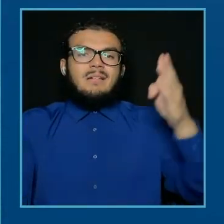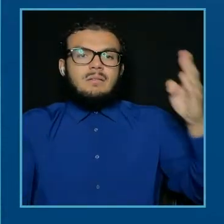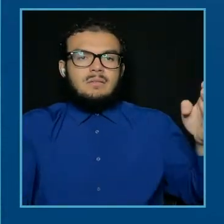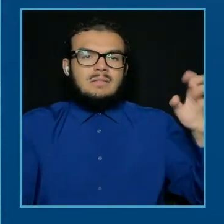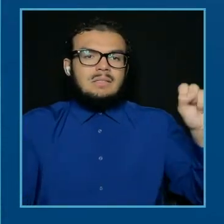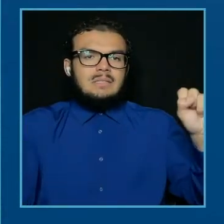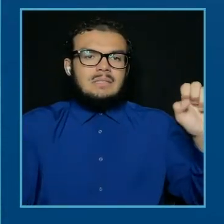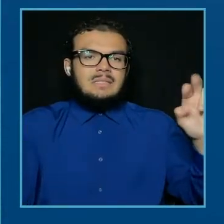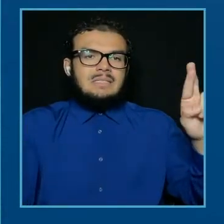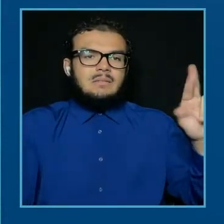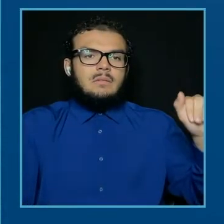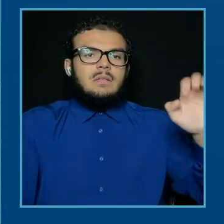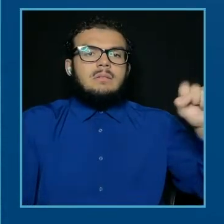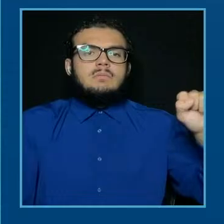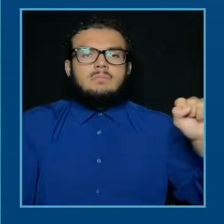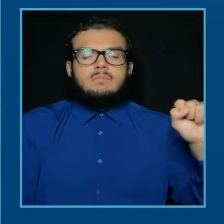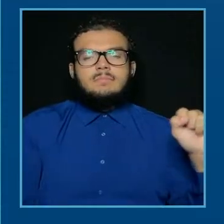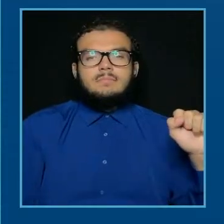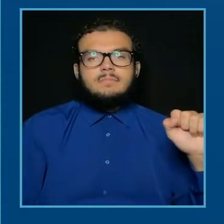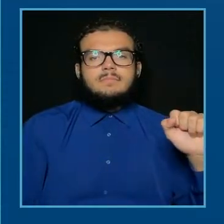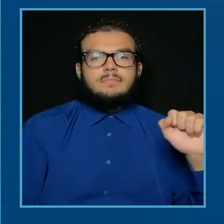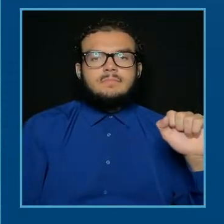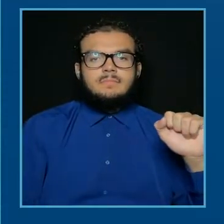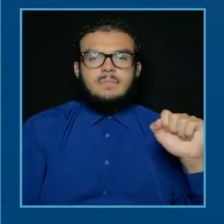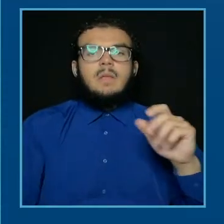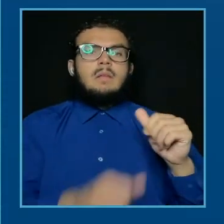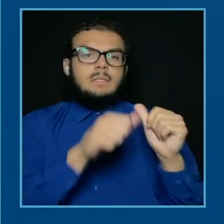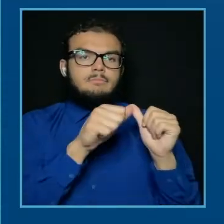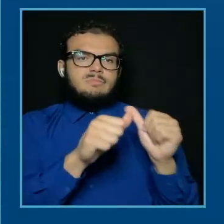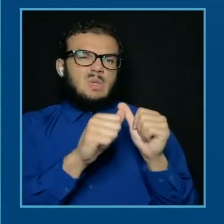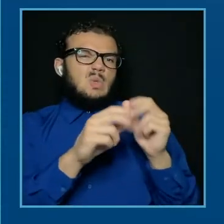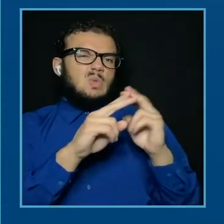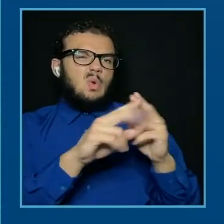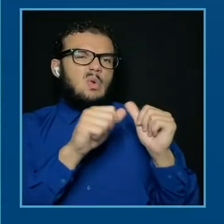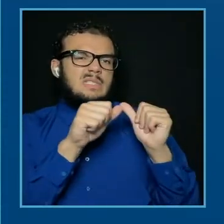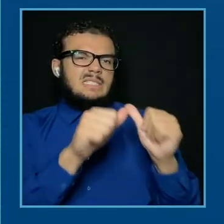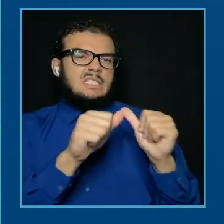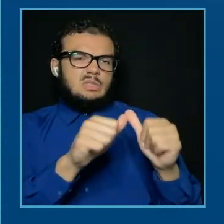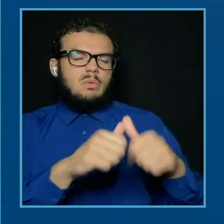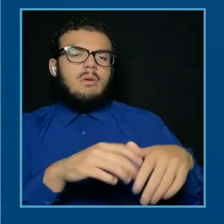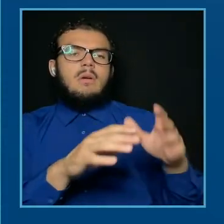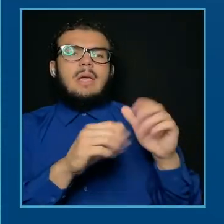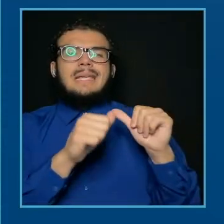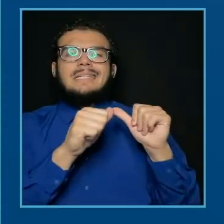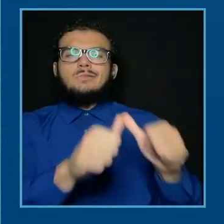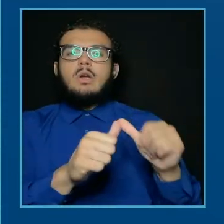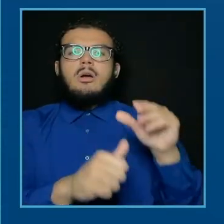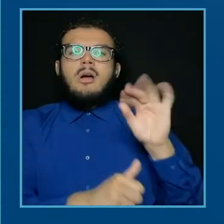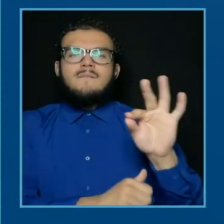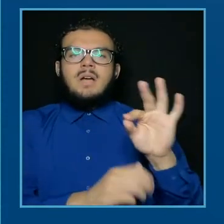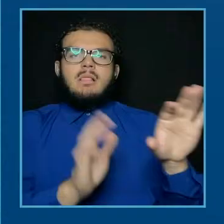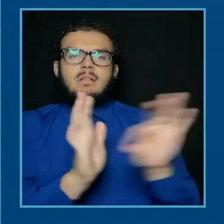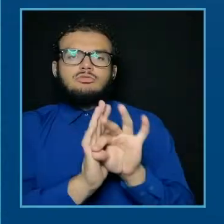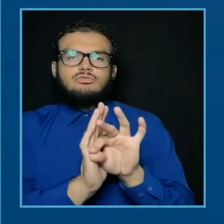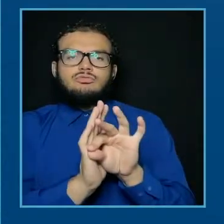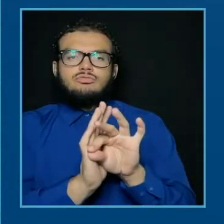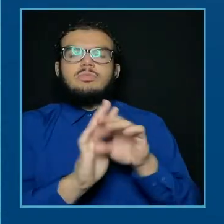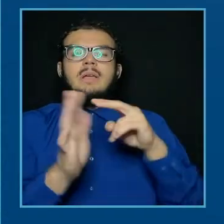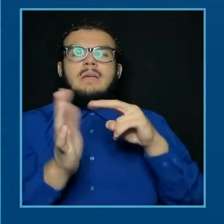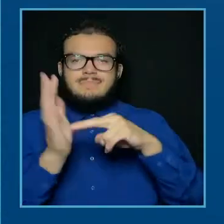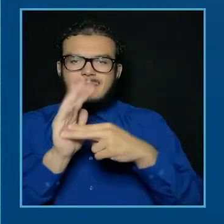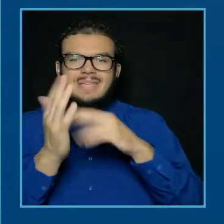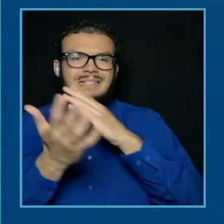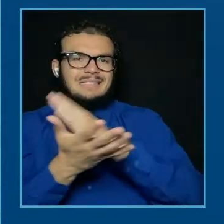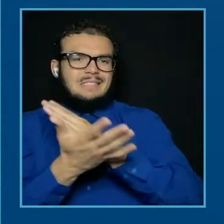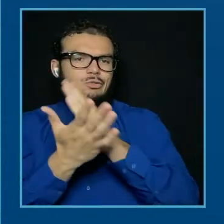ballot. It's a you're calling it a continuation of the election, right? So it would be a series of ballots